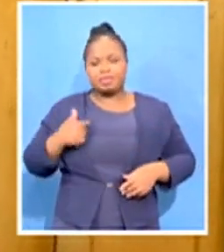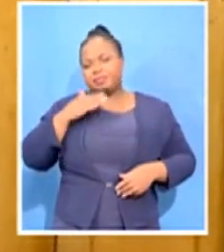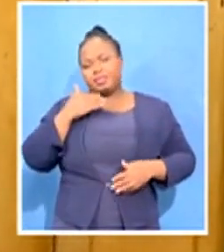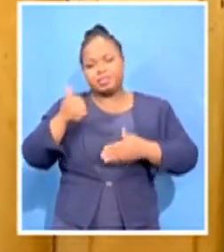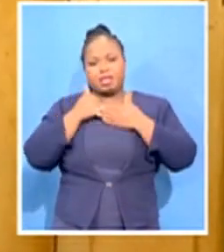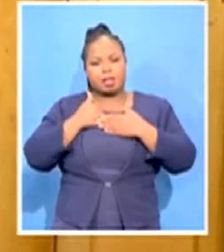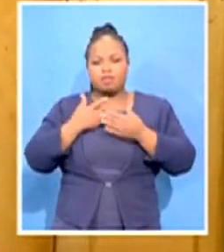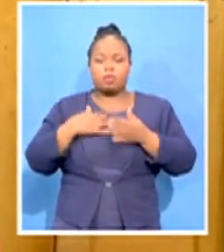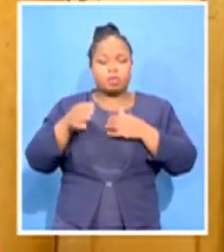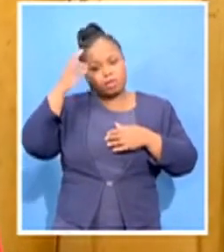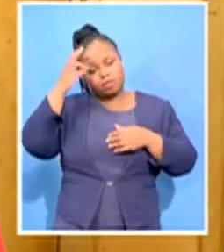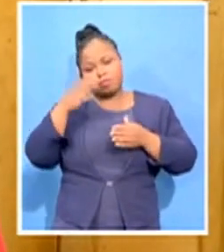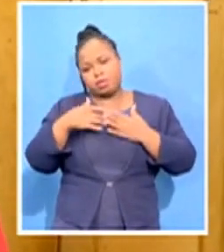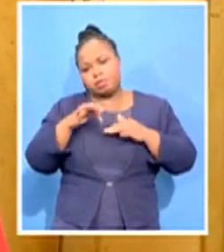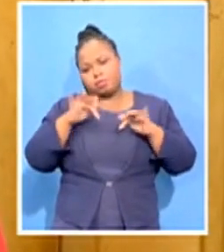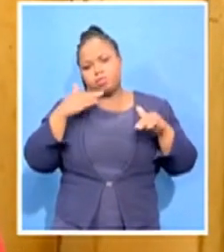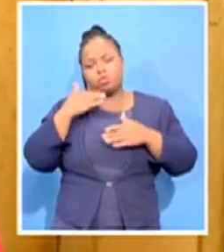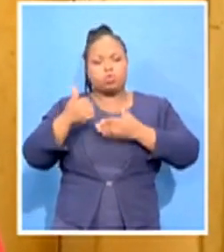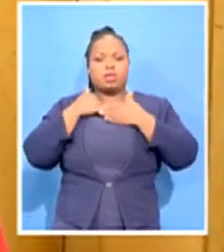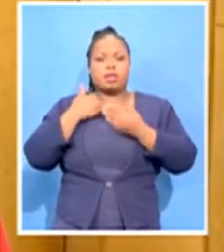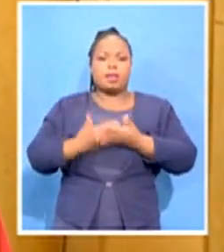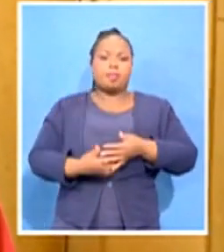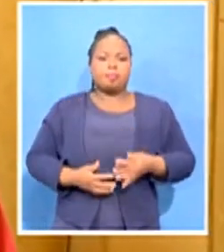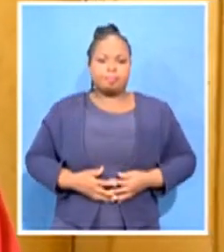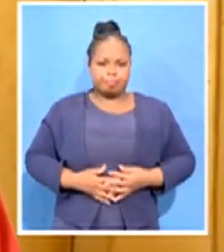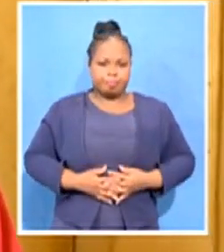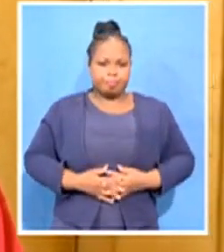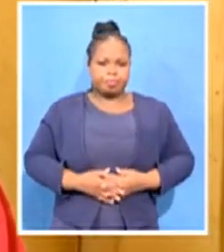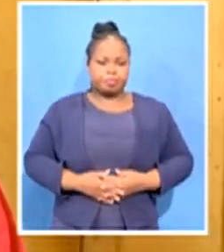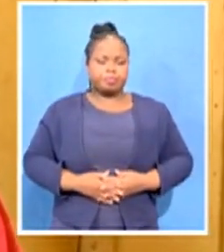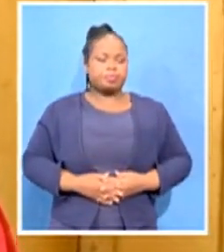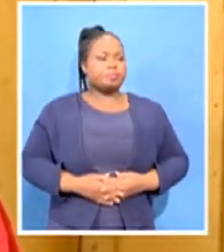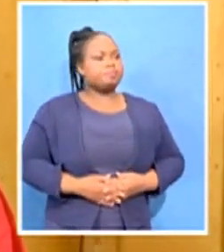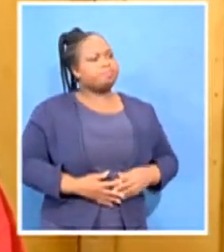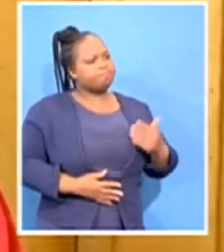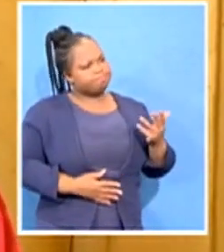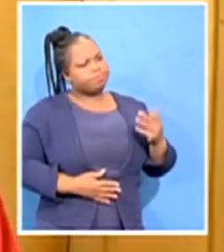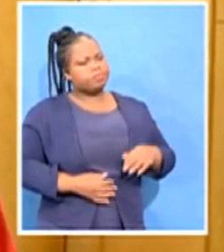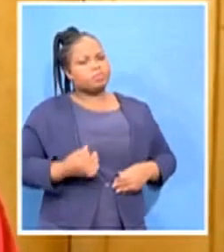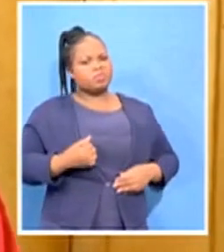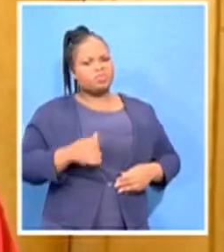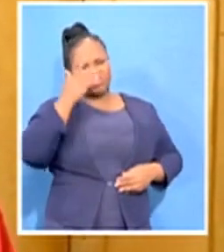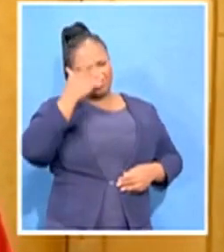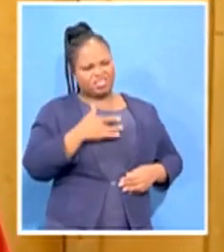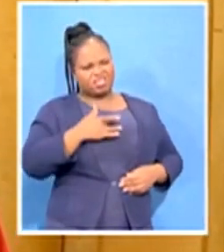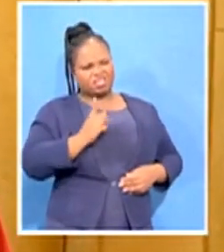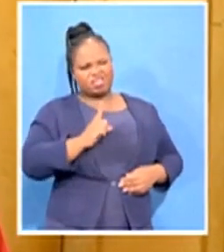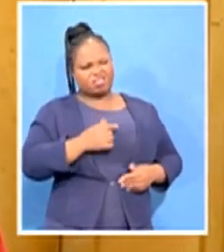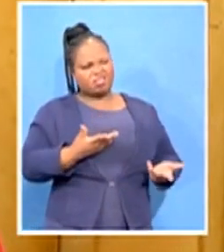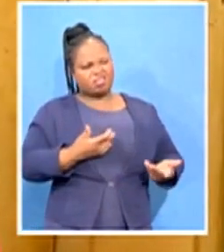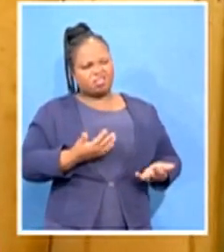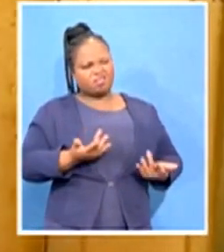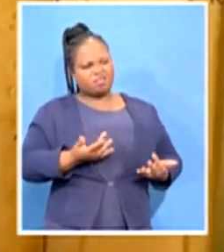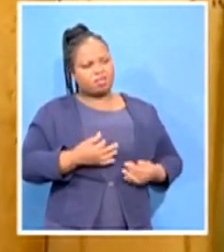and who can. Tell me, what is it that you feel makes you sick? I heard earlier you think that there's some black